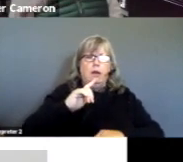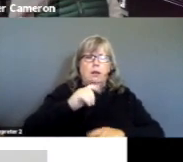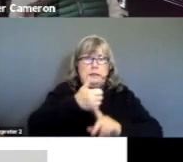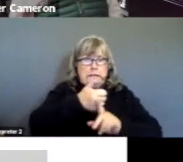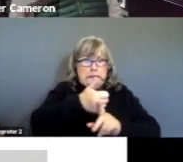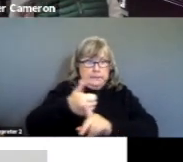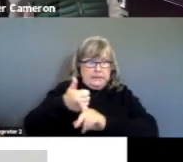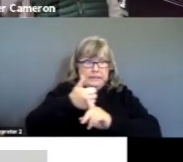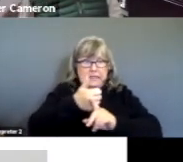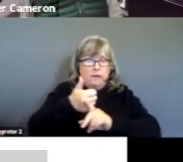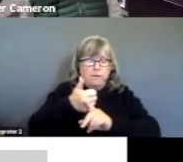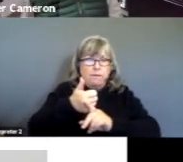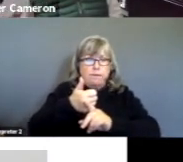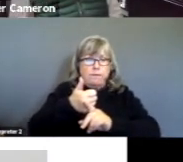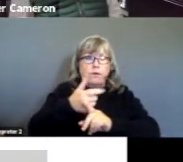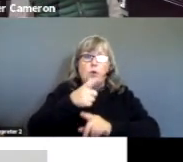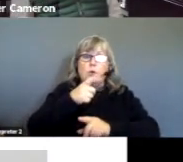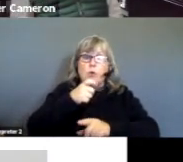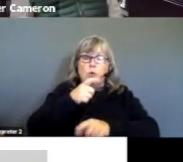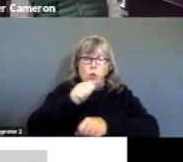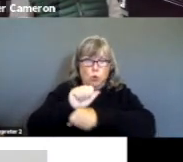by the people who actually do the work.